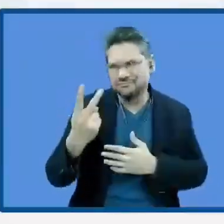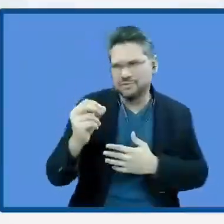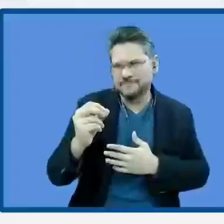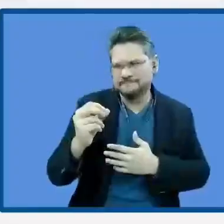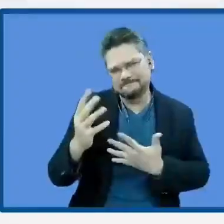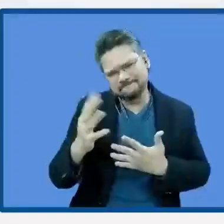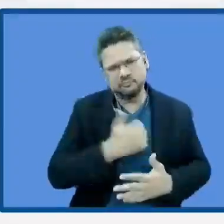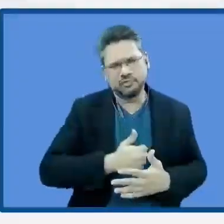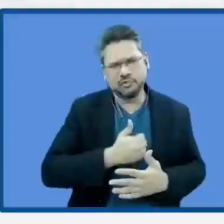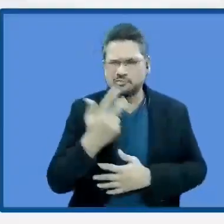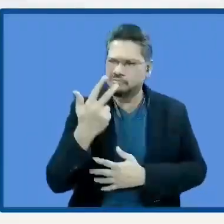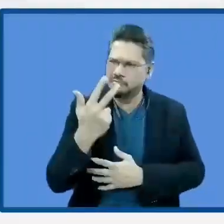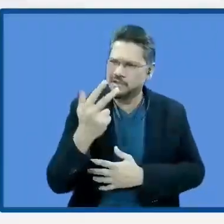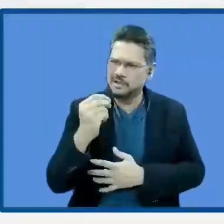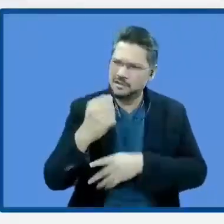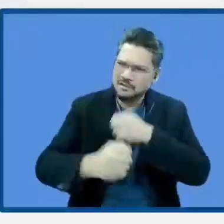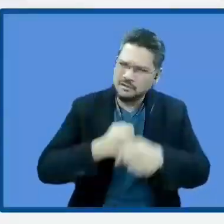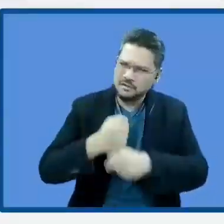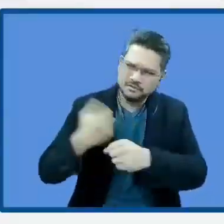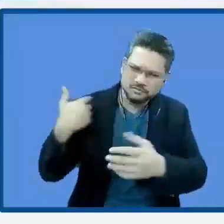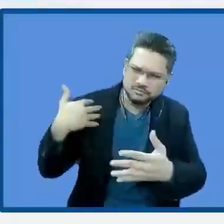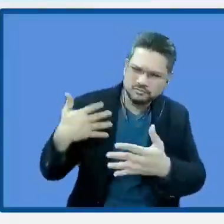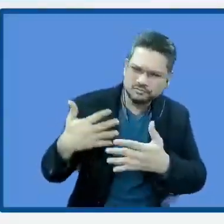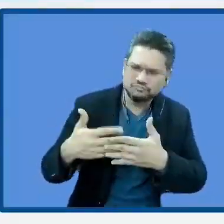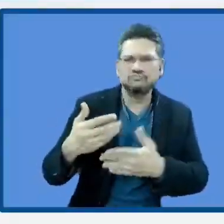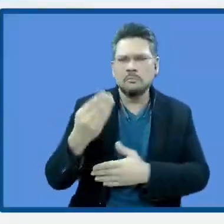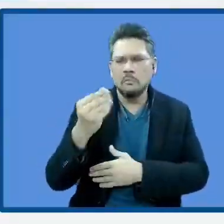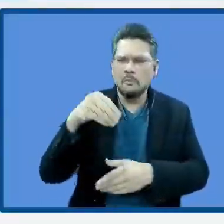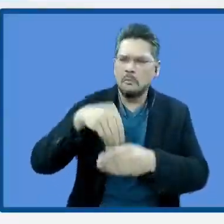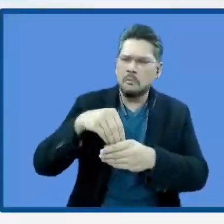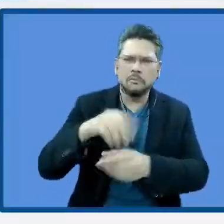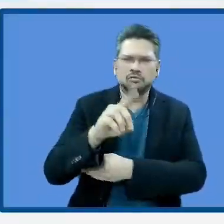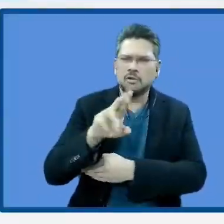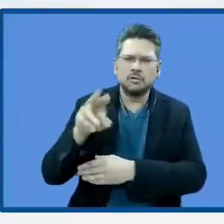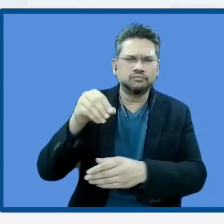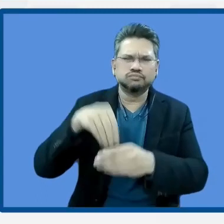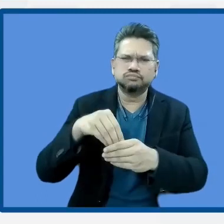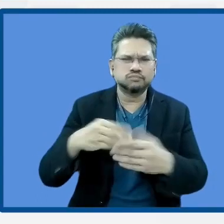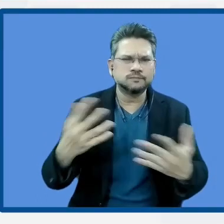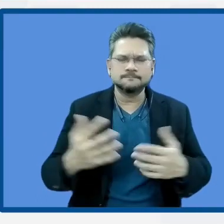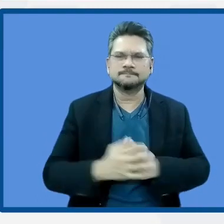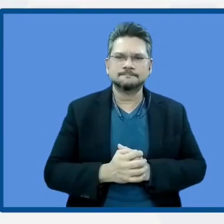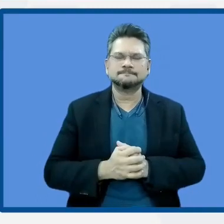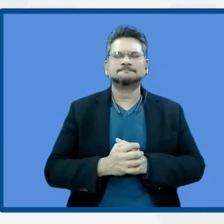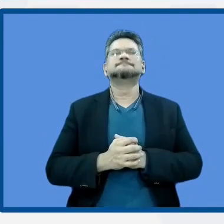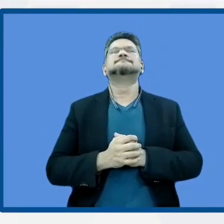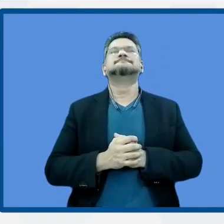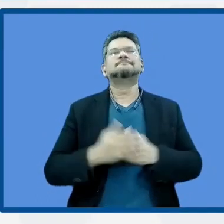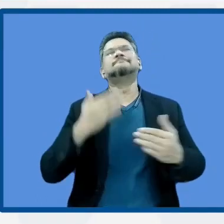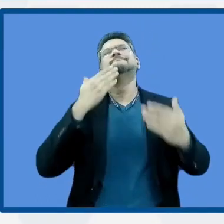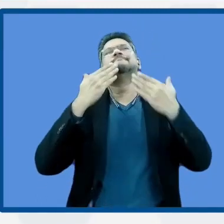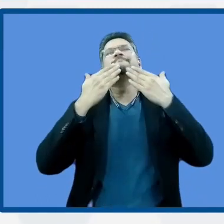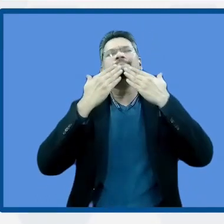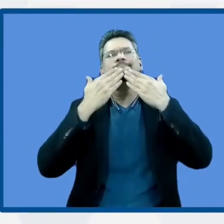investment in disaster risk reduction? Well, first of all, thank you very much for